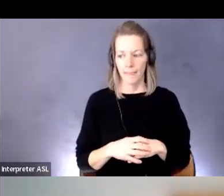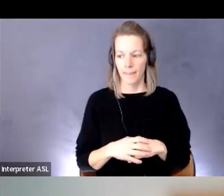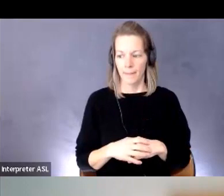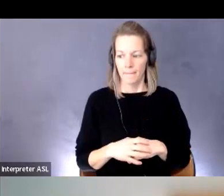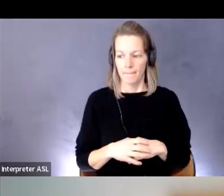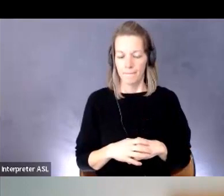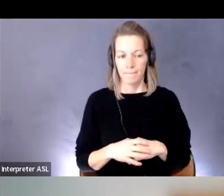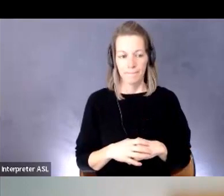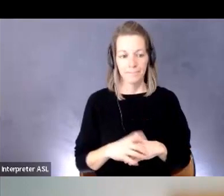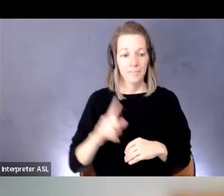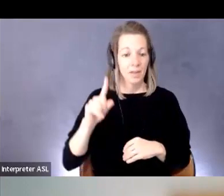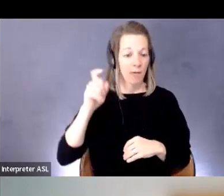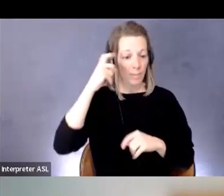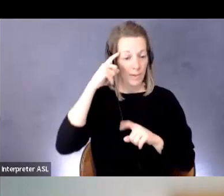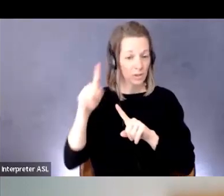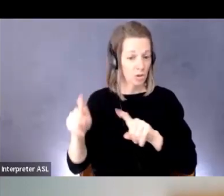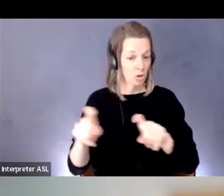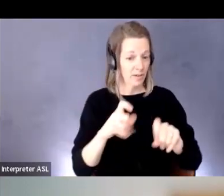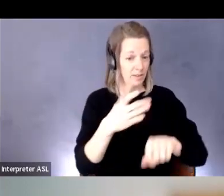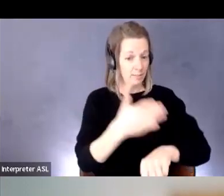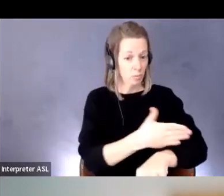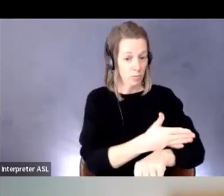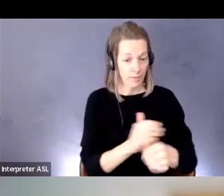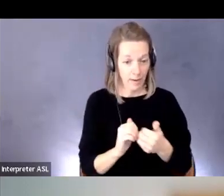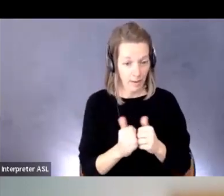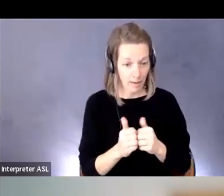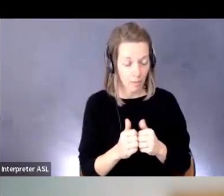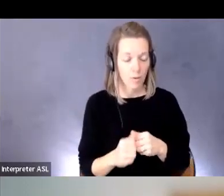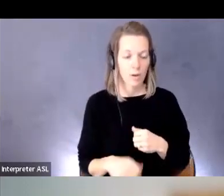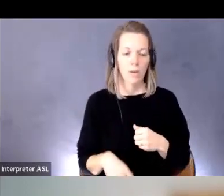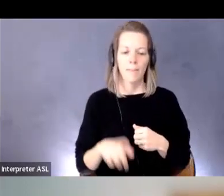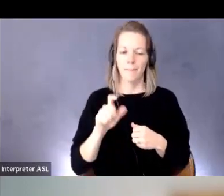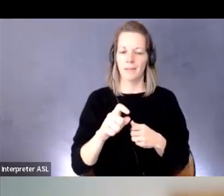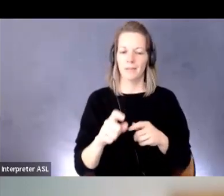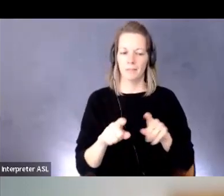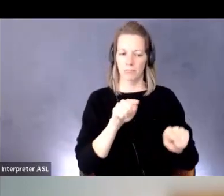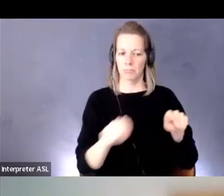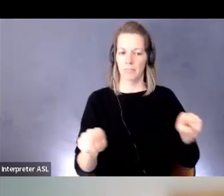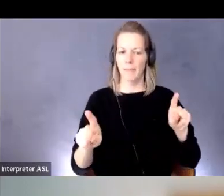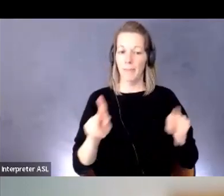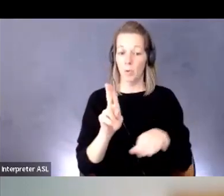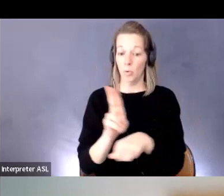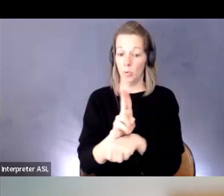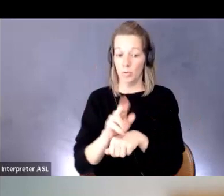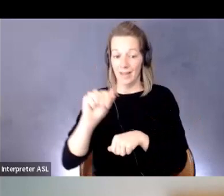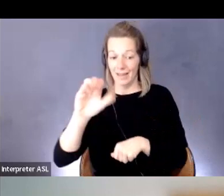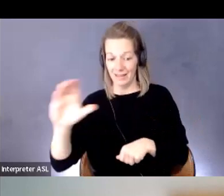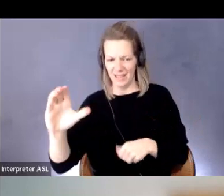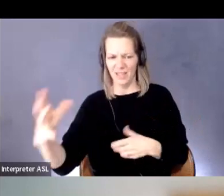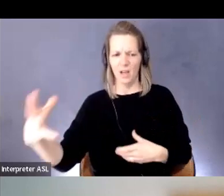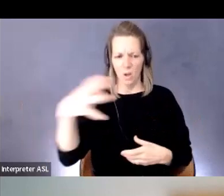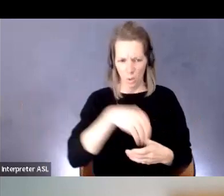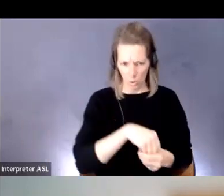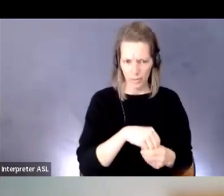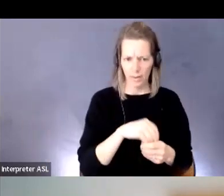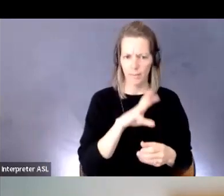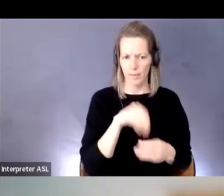How can we improve government surveys? We need to start by including people who need AAC.